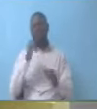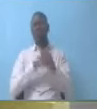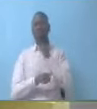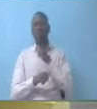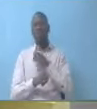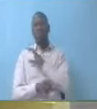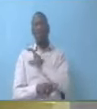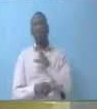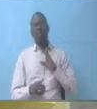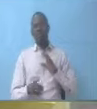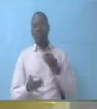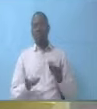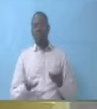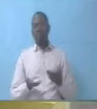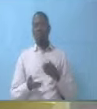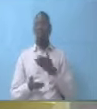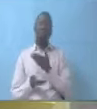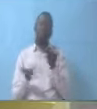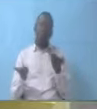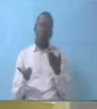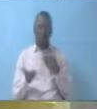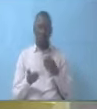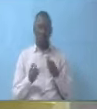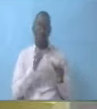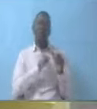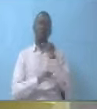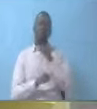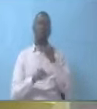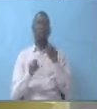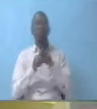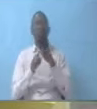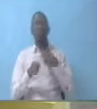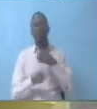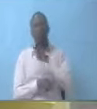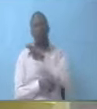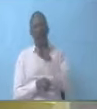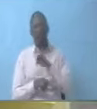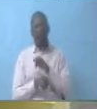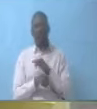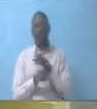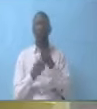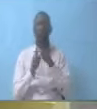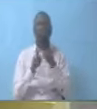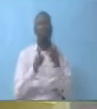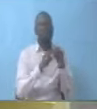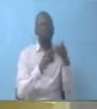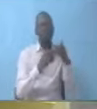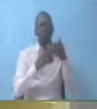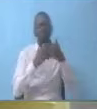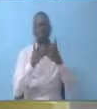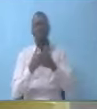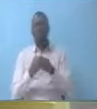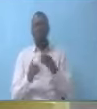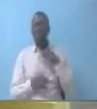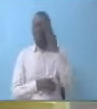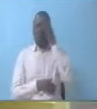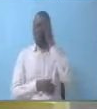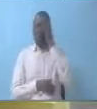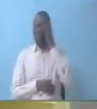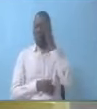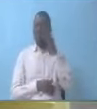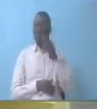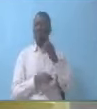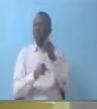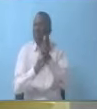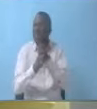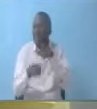where I can return to with my family, etc., etc. I said, I know that I've been trapped in a lie so perfect